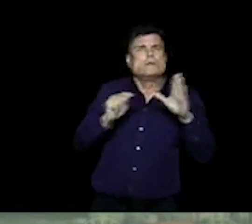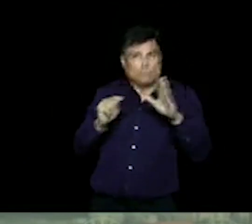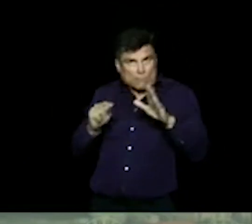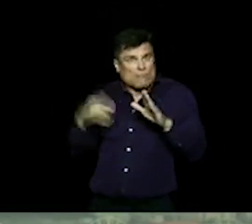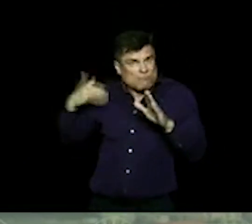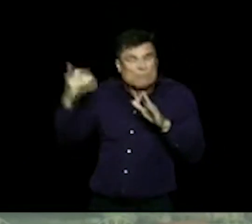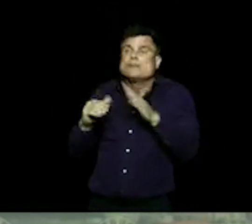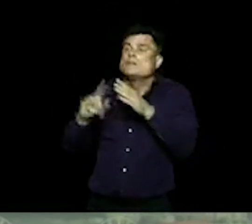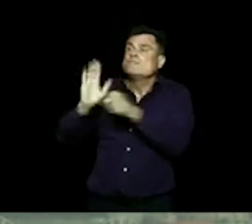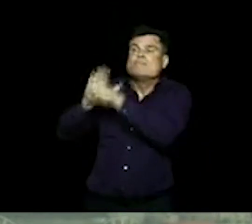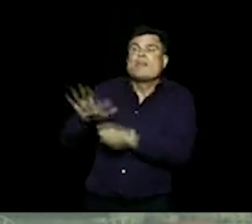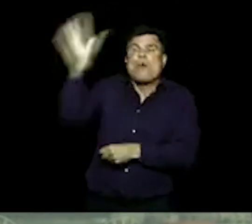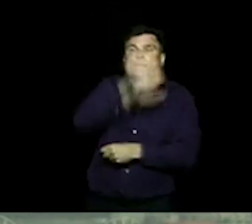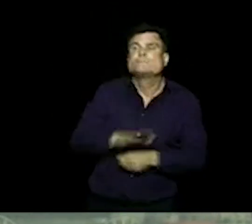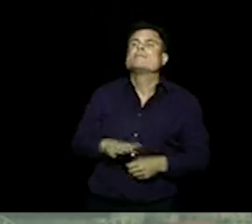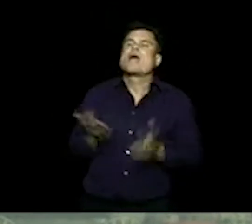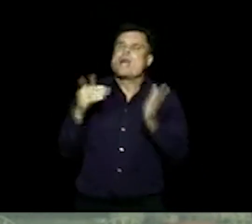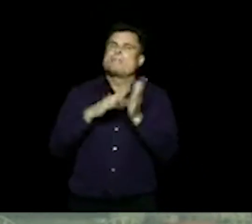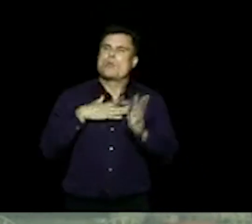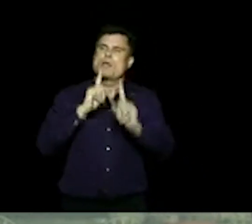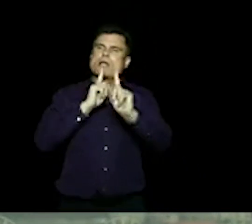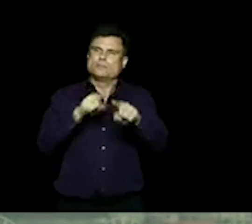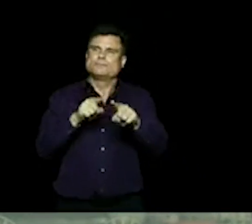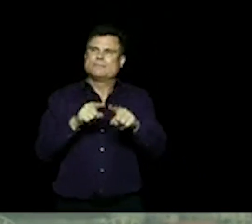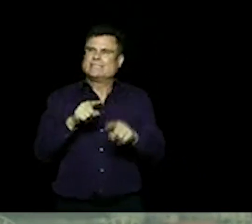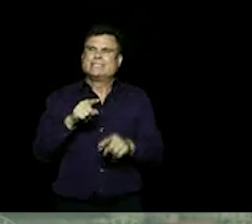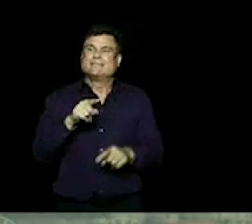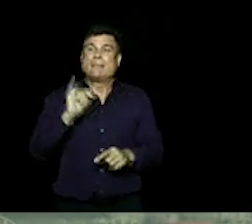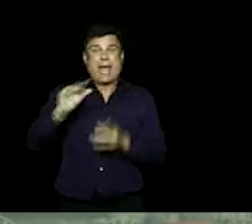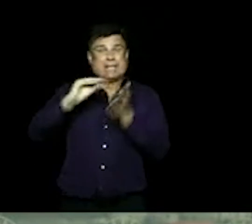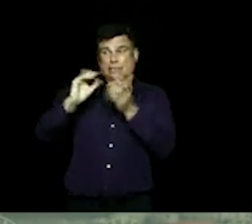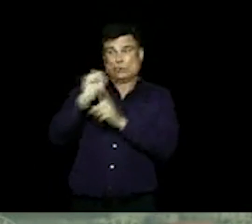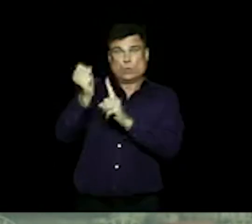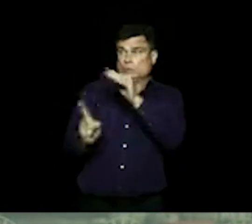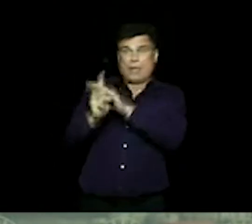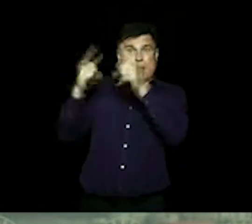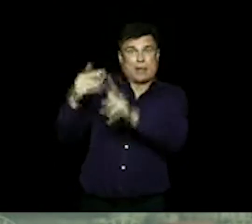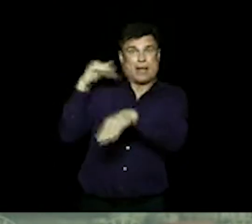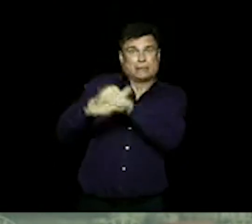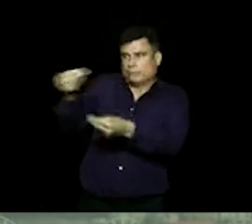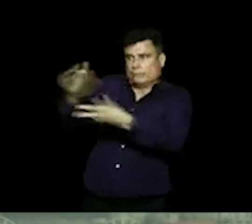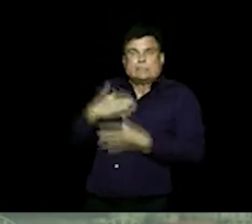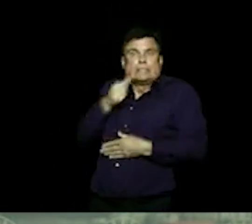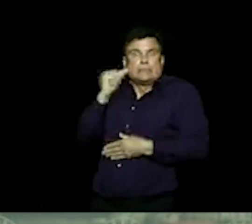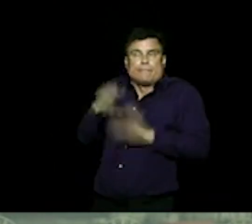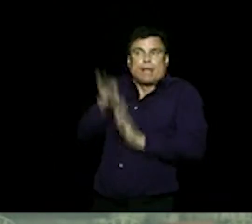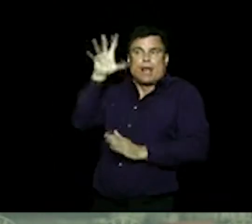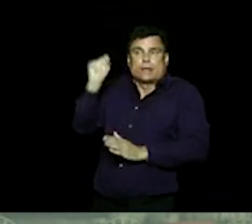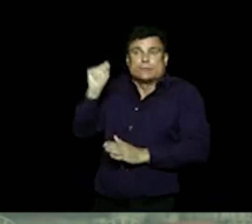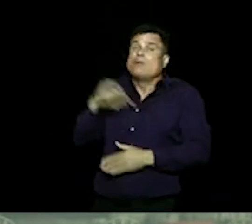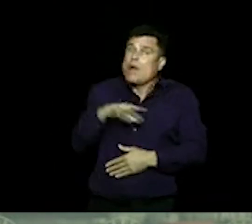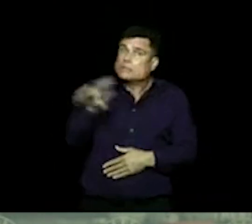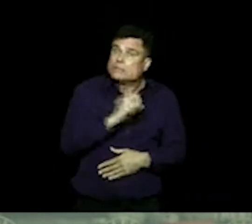sufficient information to require this investigation. And that's why I've asked Mary-Ellen Turpel-Lafont to